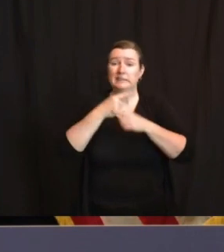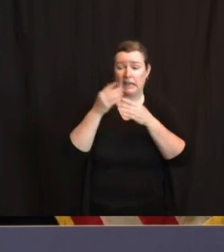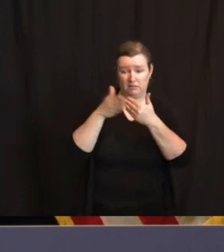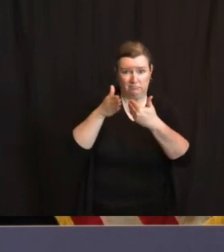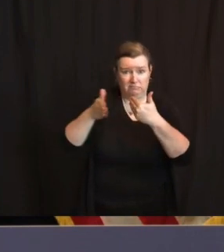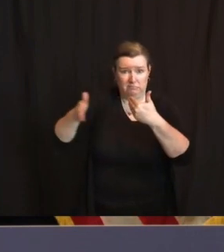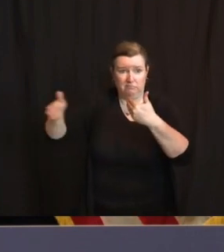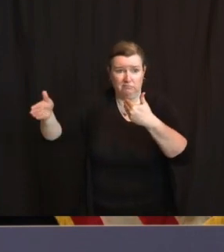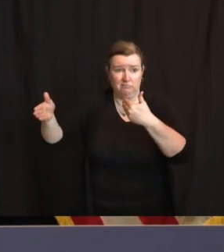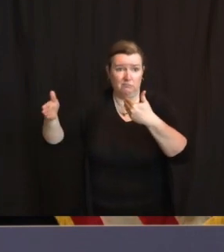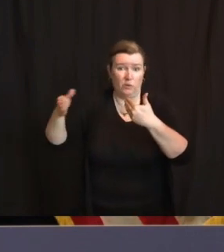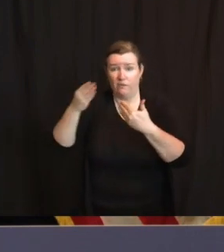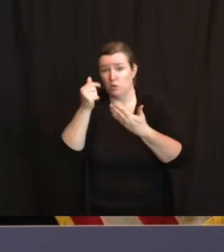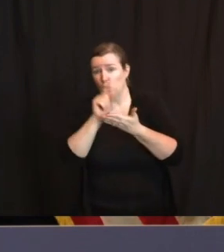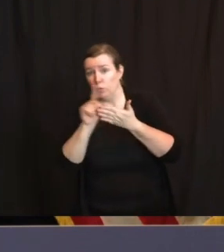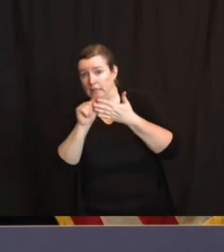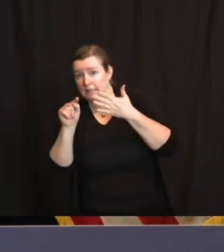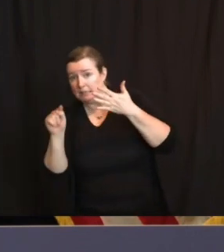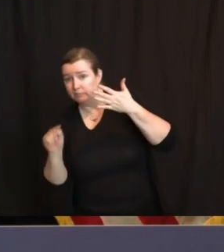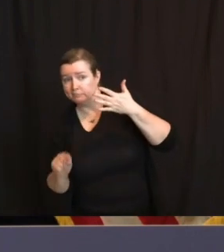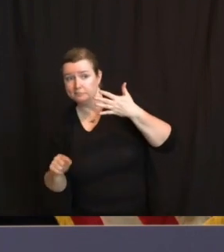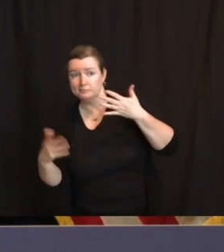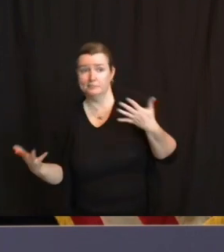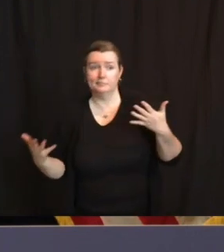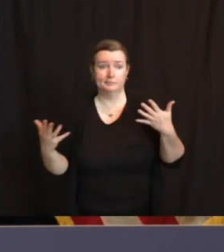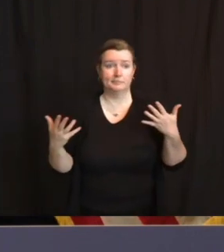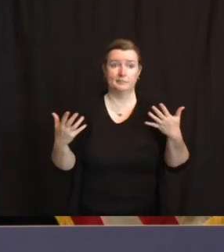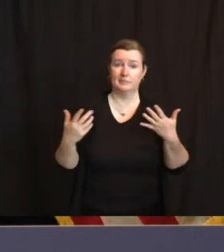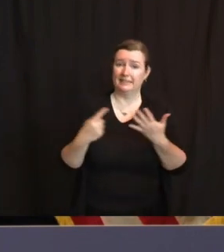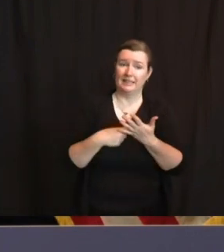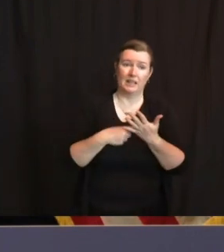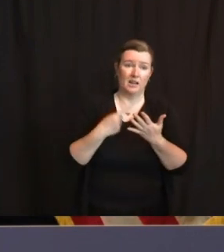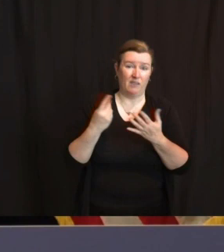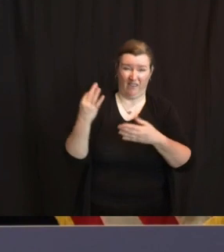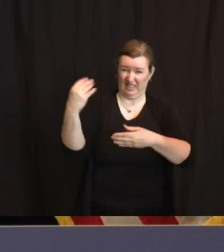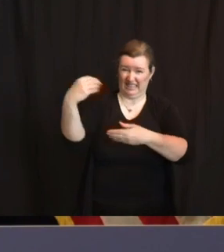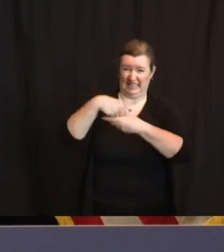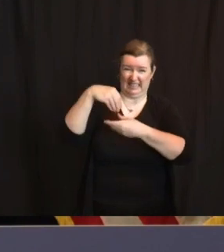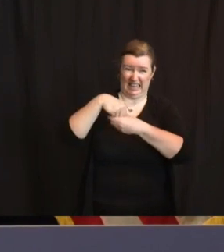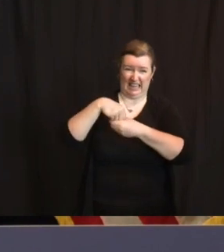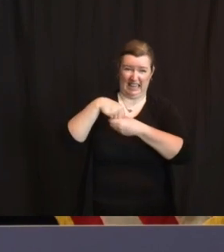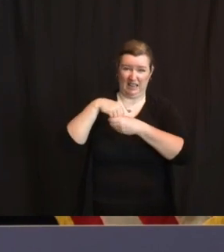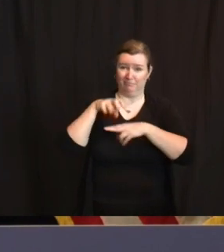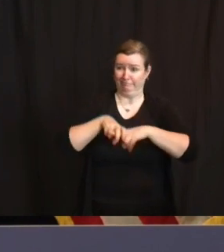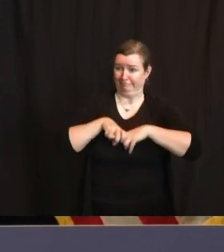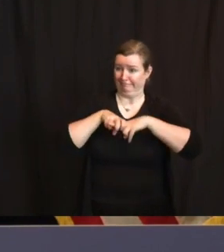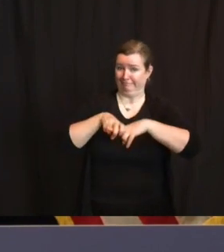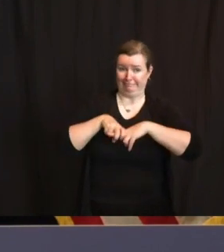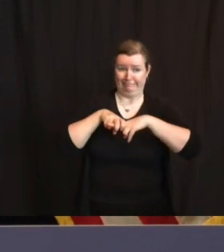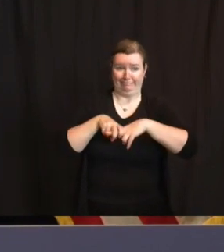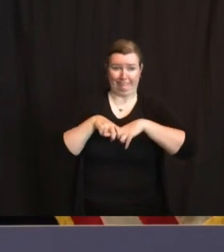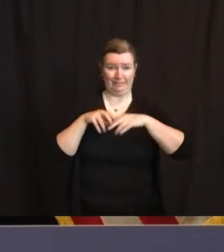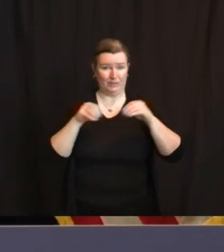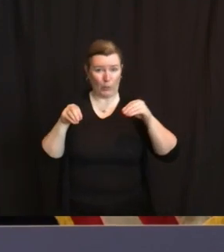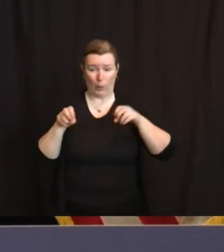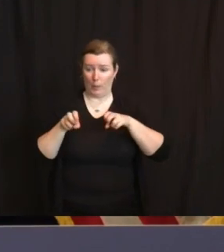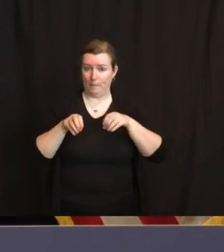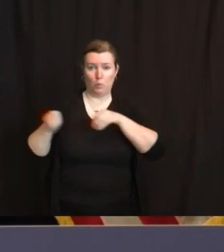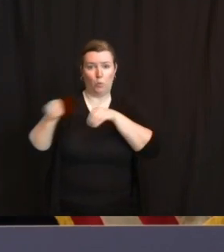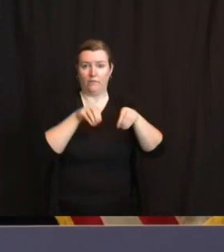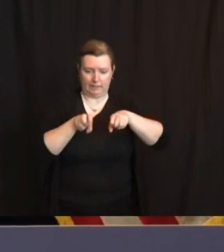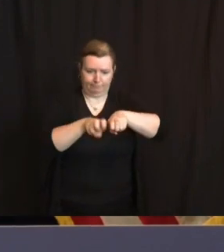inside, lack of ventilation, sedentary. That's hard. That's not going to be tomorrow. But we are chopping through